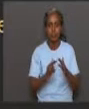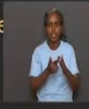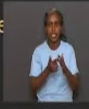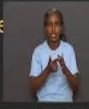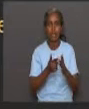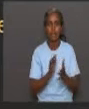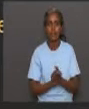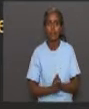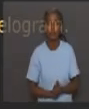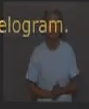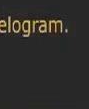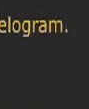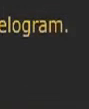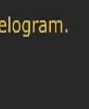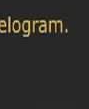Begin.